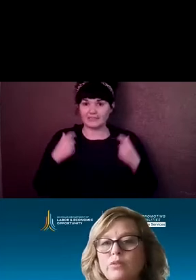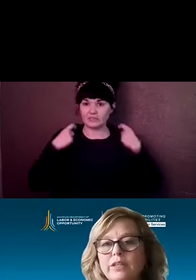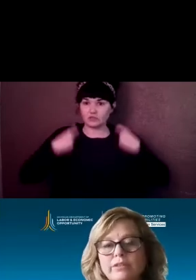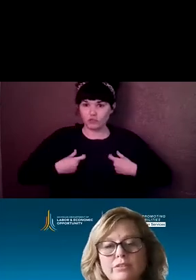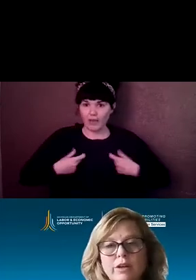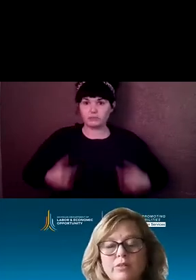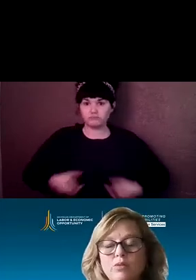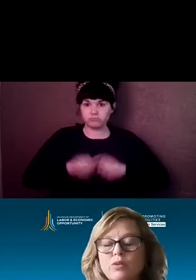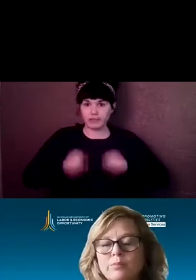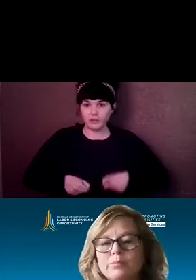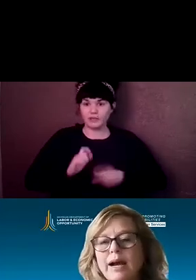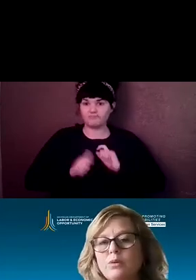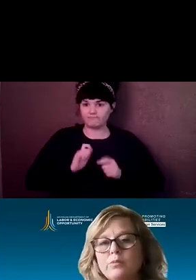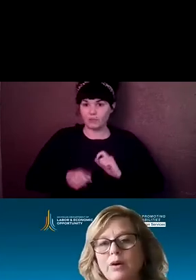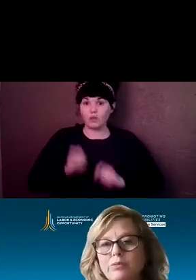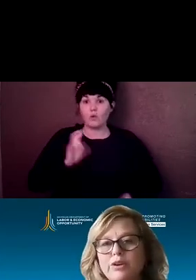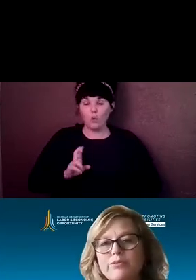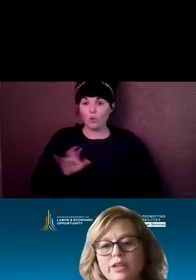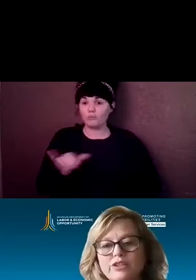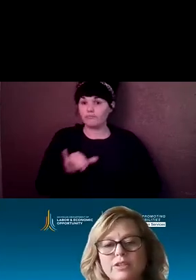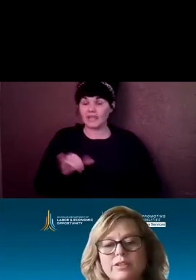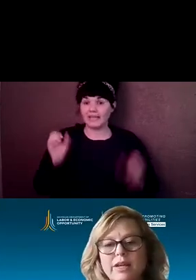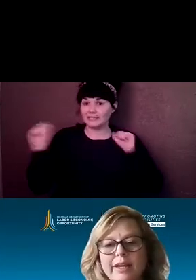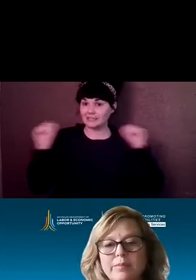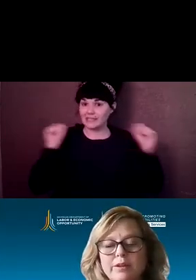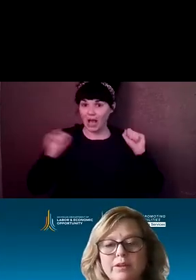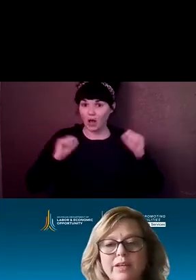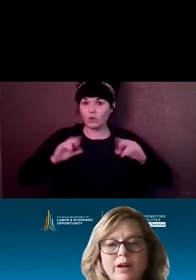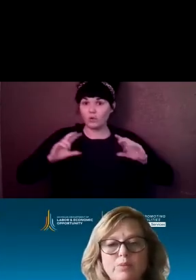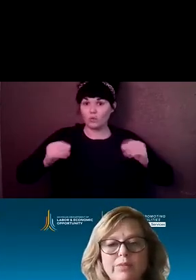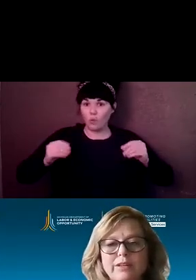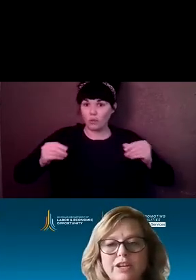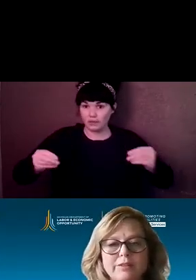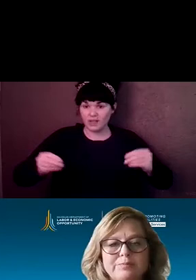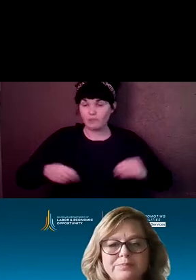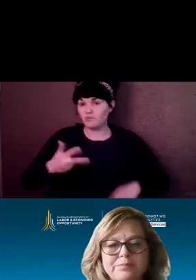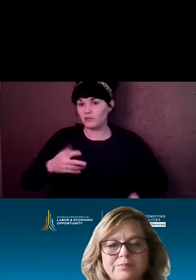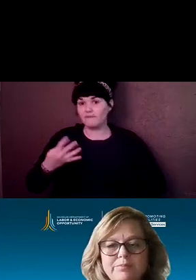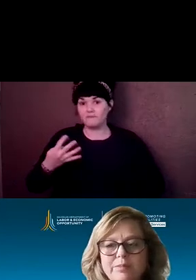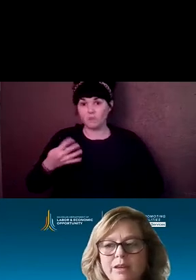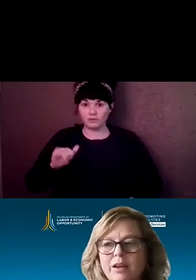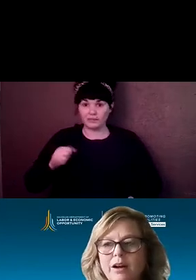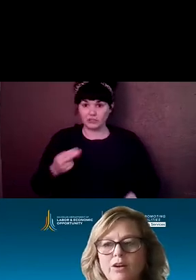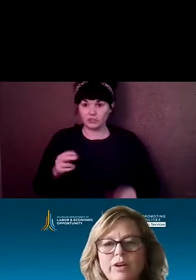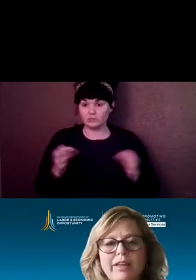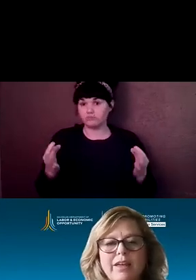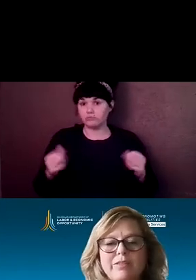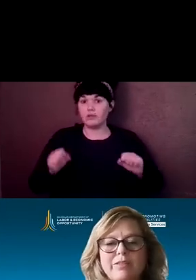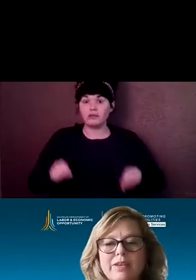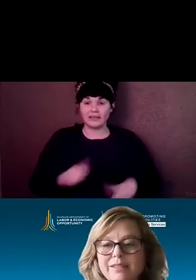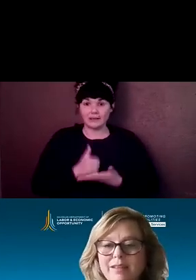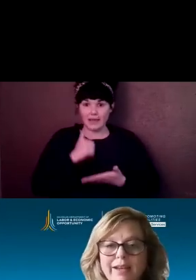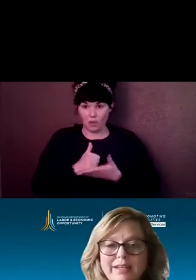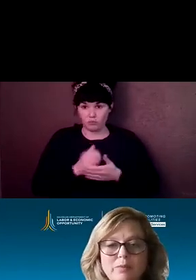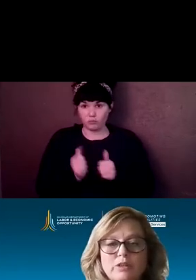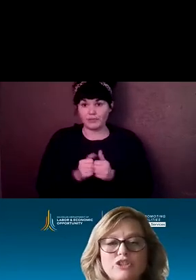a rolled up towel about 3 or 4 inches in diameter can help with that chair. Okay, the